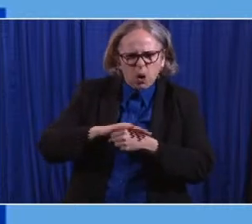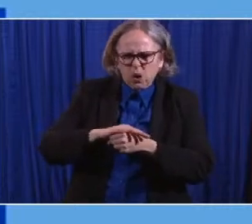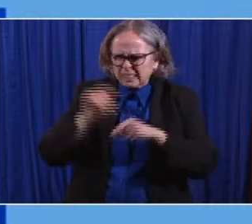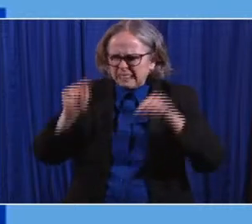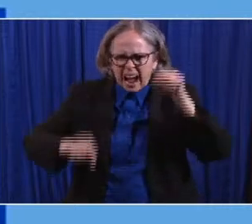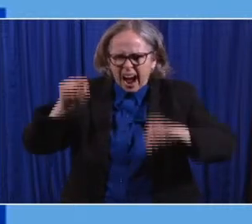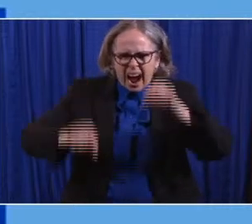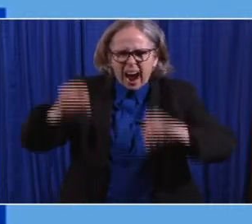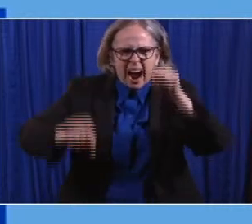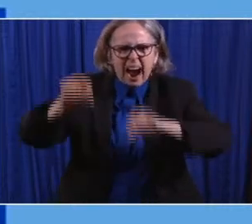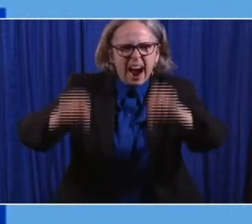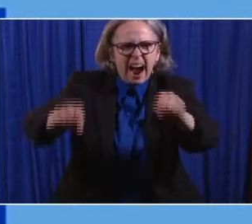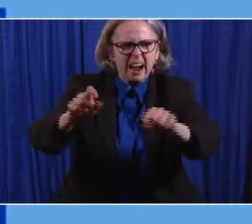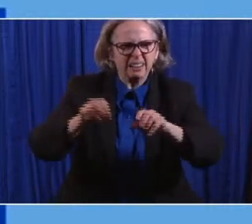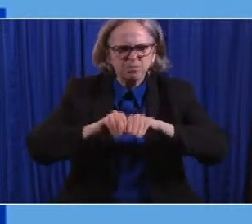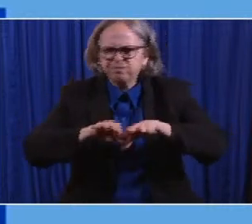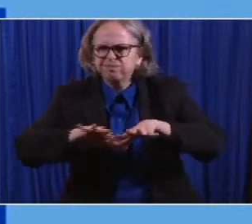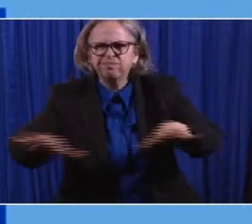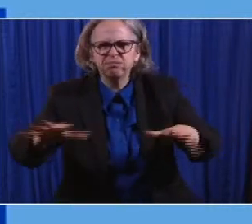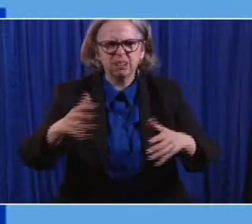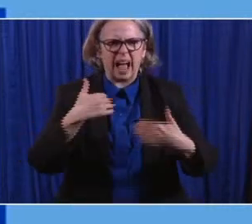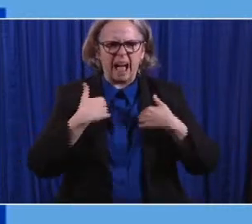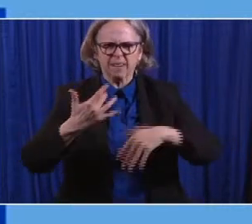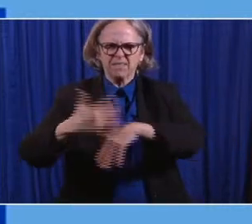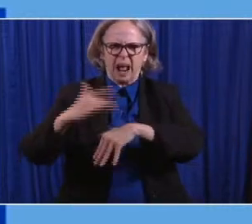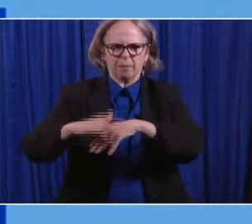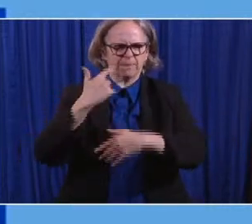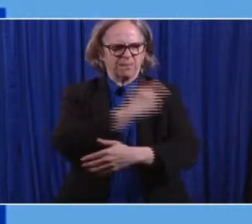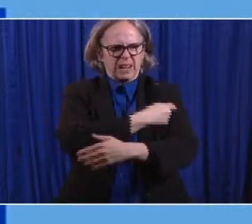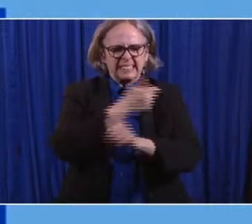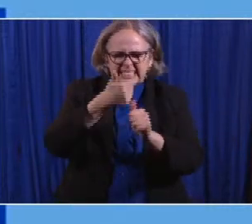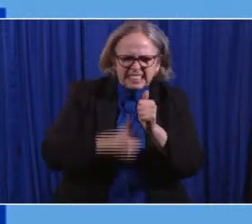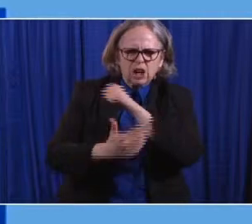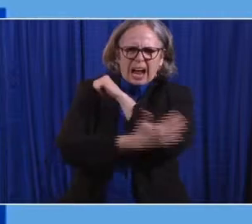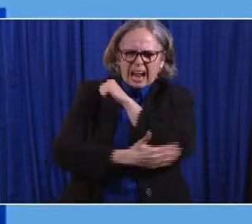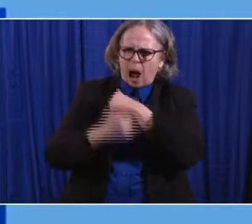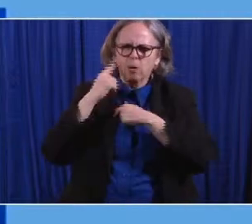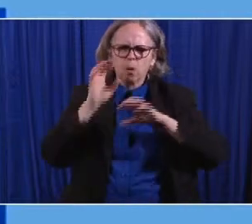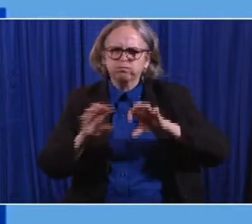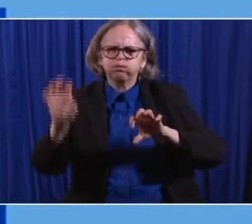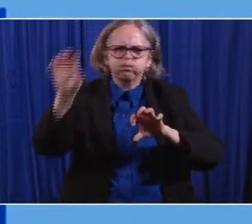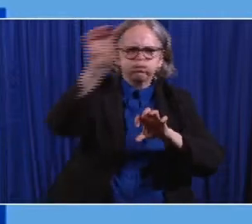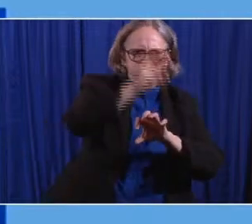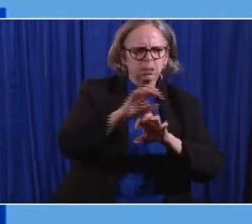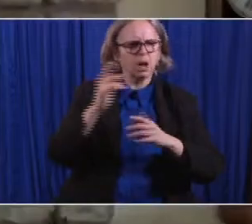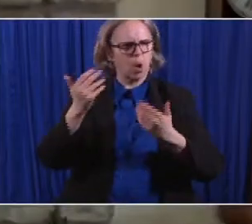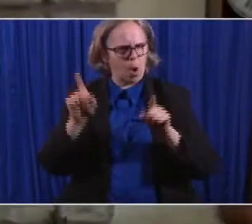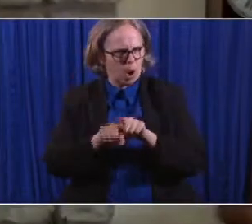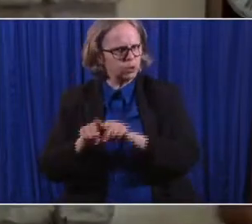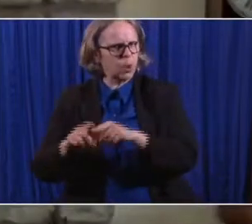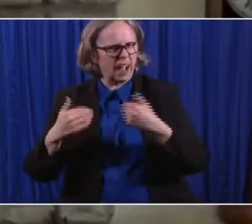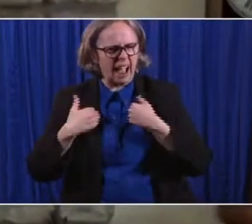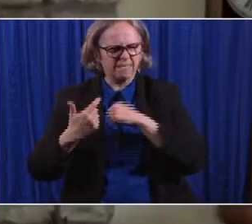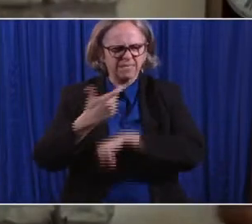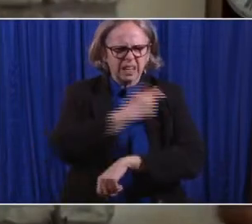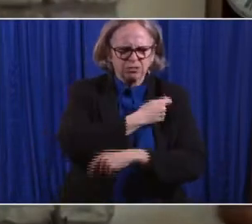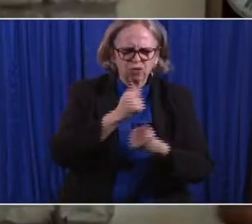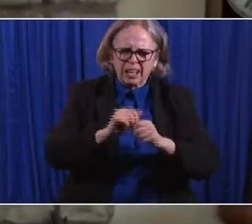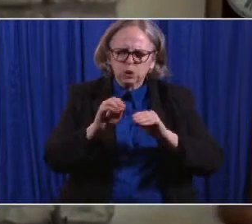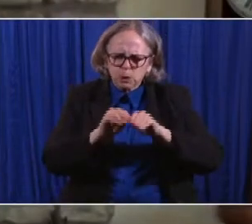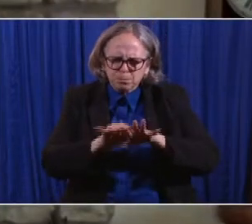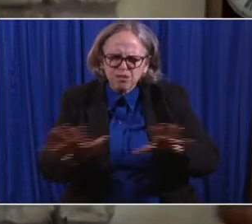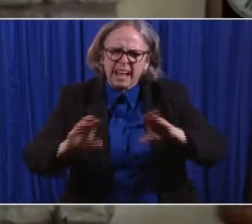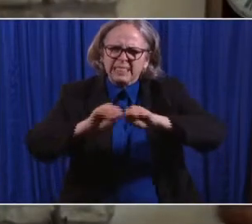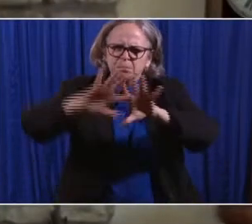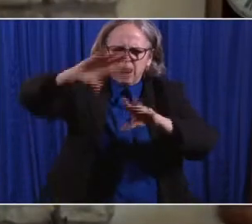you can see, they're not only in every county, but just everywhere throughout the state. So more